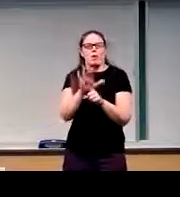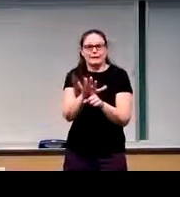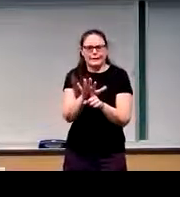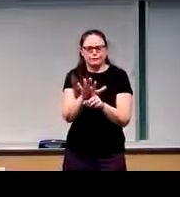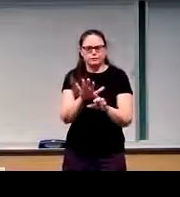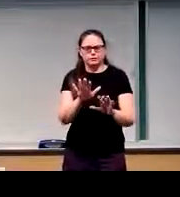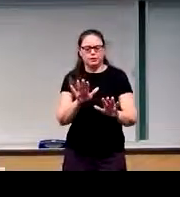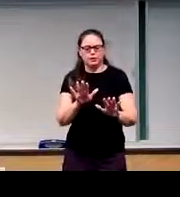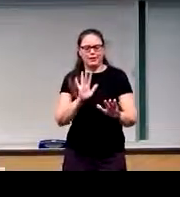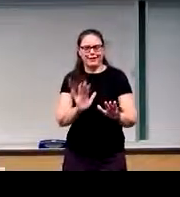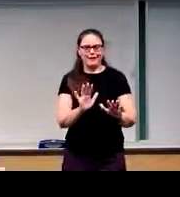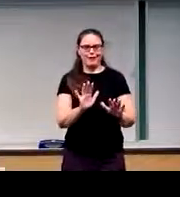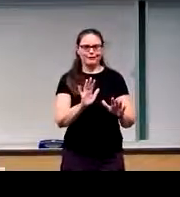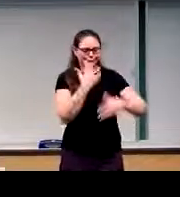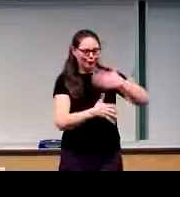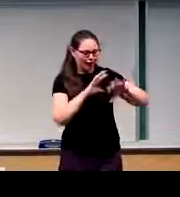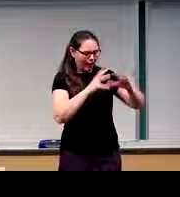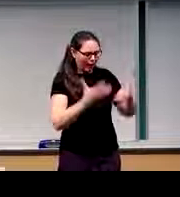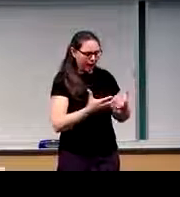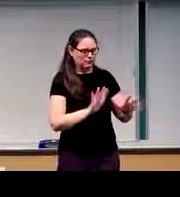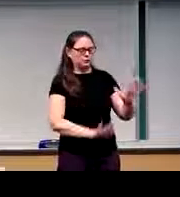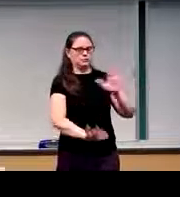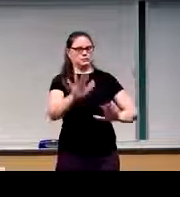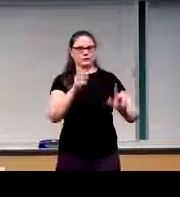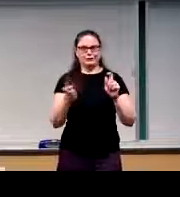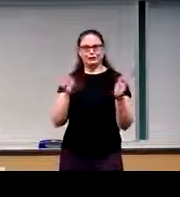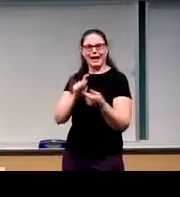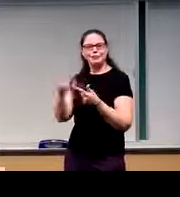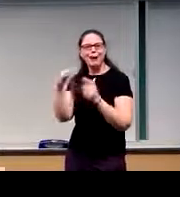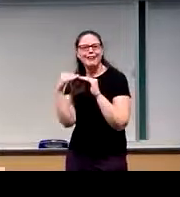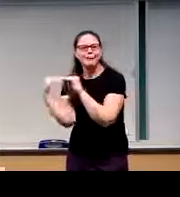their social sphere is dominated by their peers.